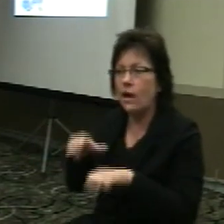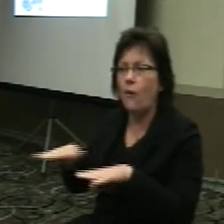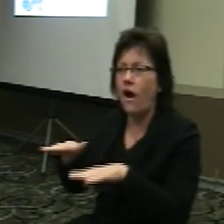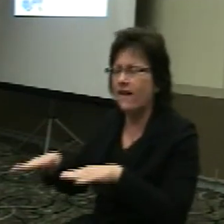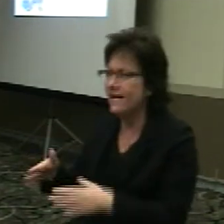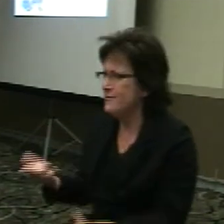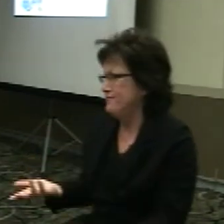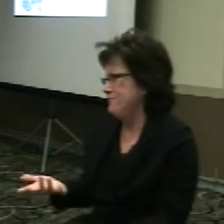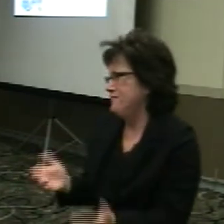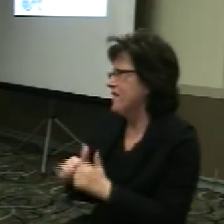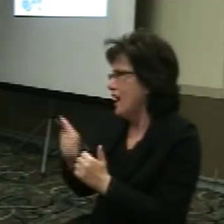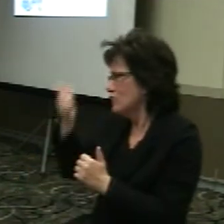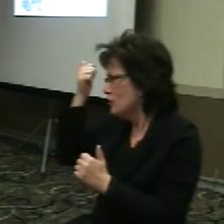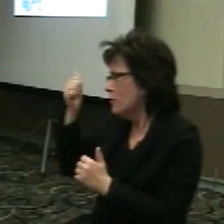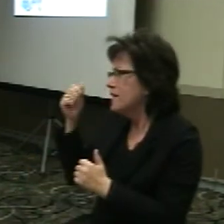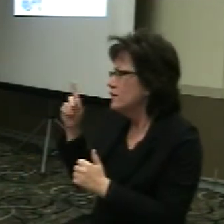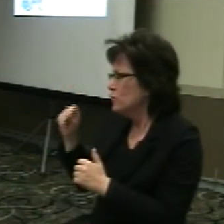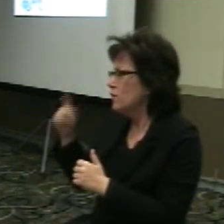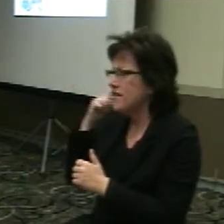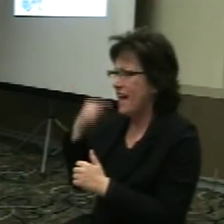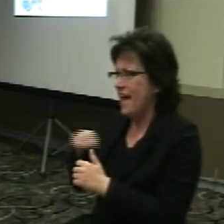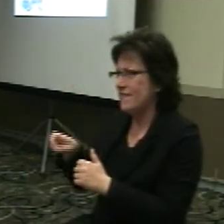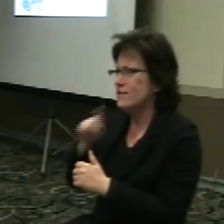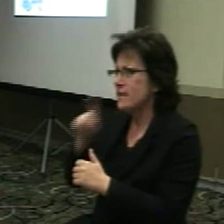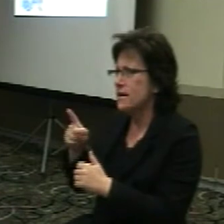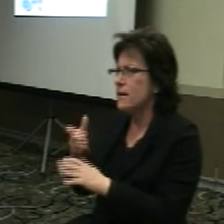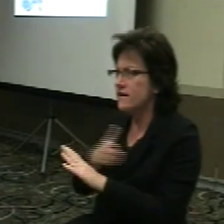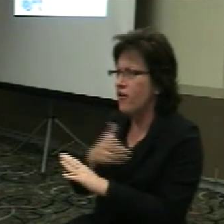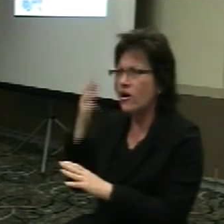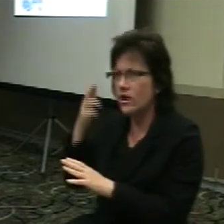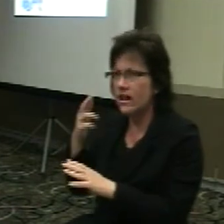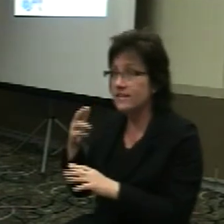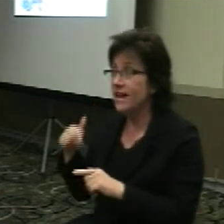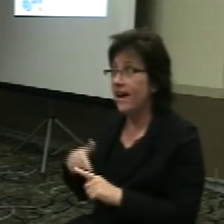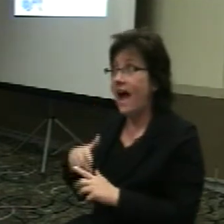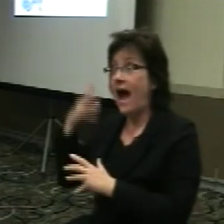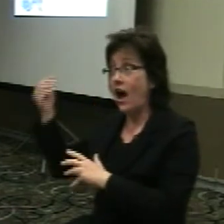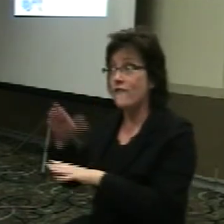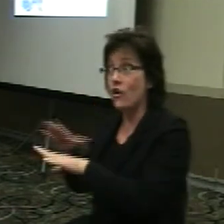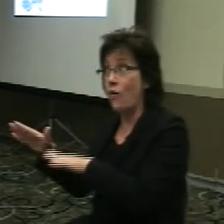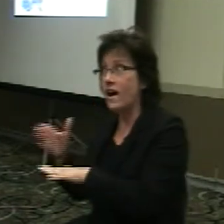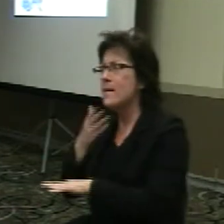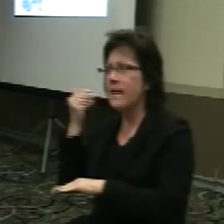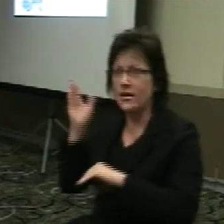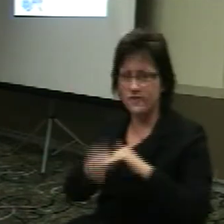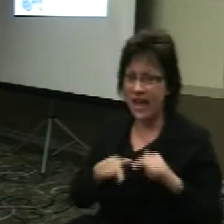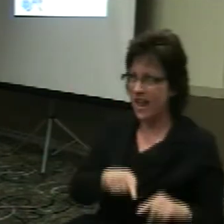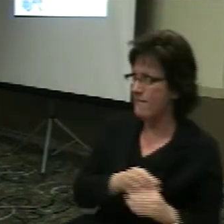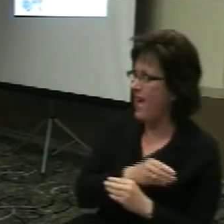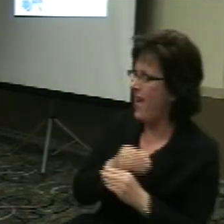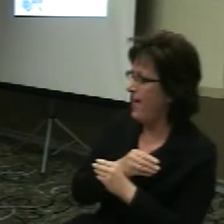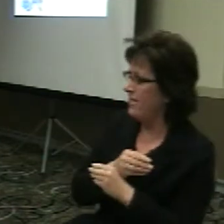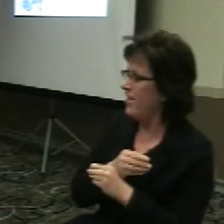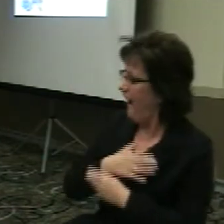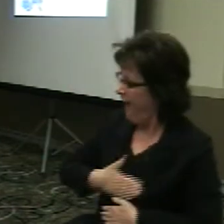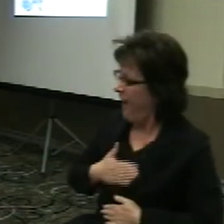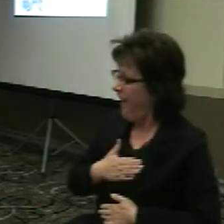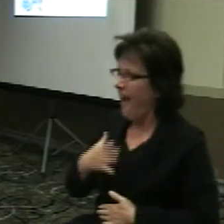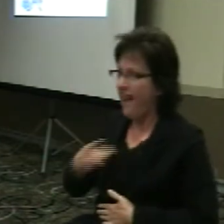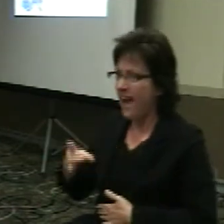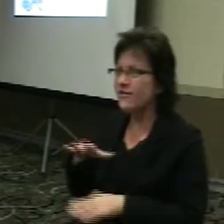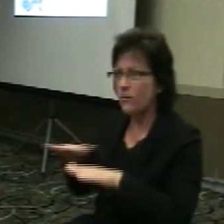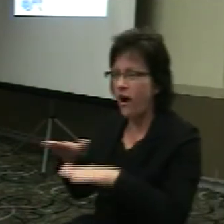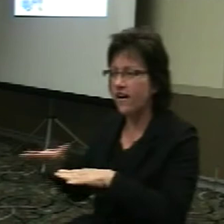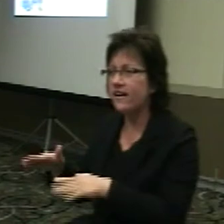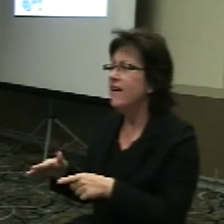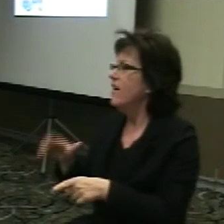stupid do you think I have to be before I realize this is better than this? I like the walk. Now, is